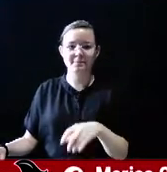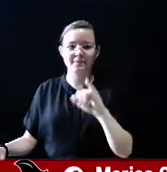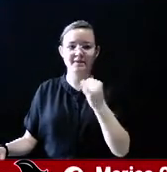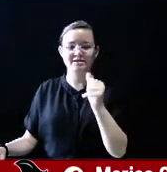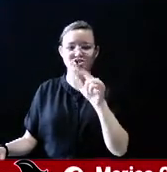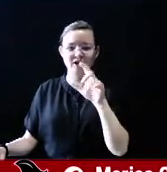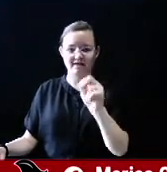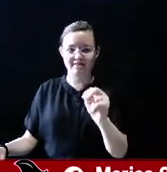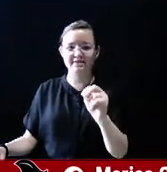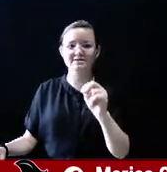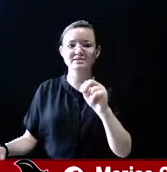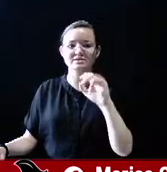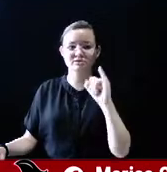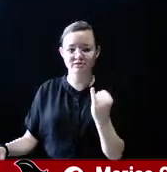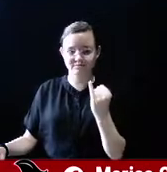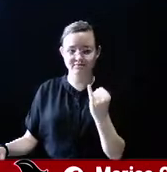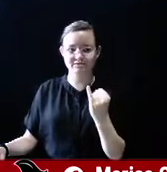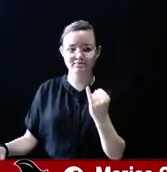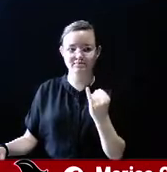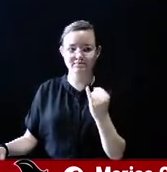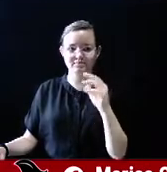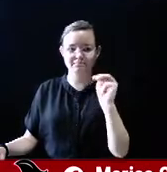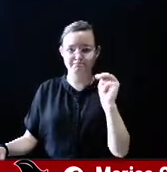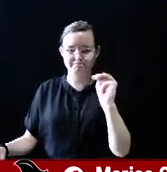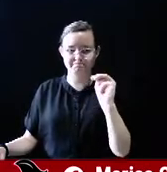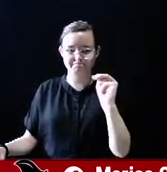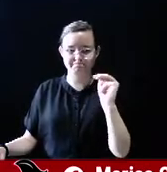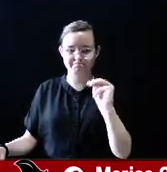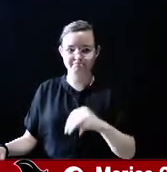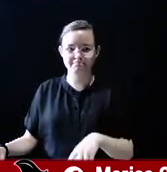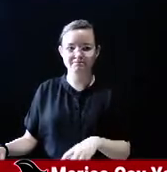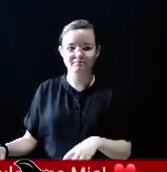Jalen Tyler John Marie.